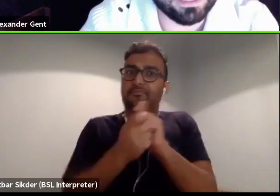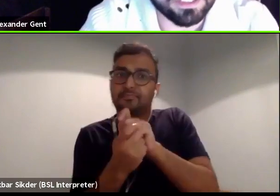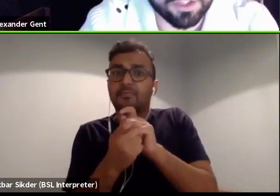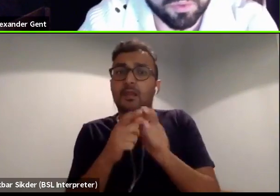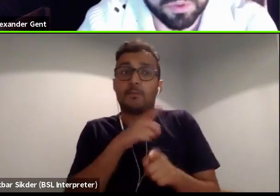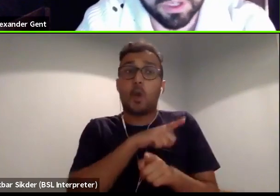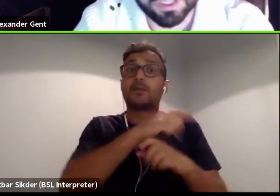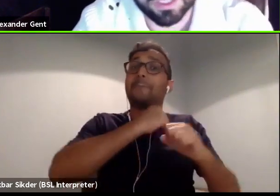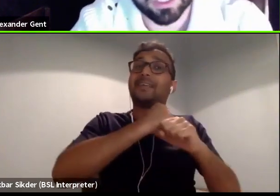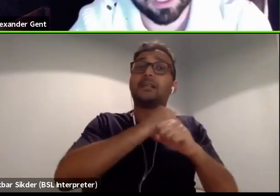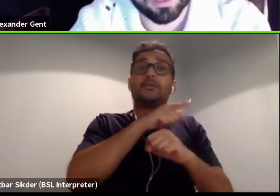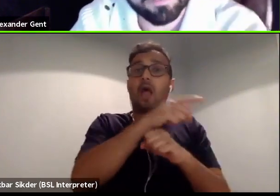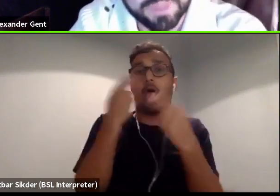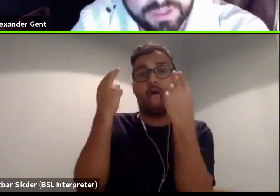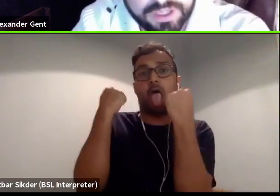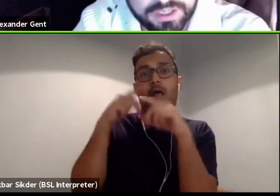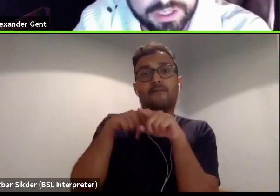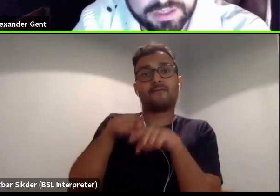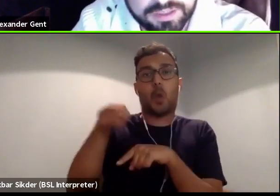Yes, so